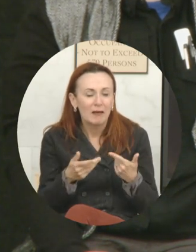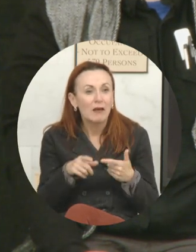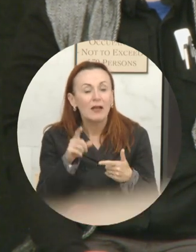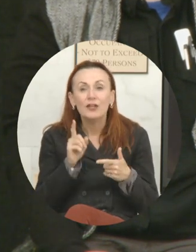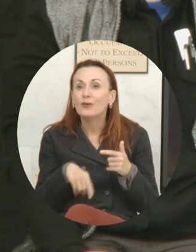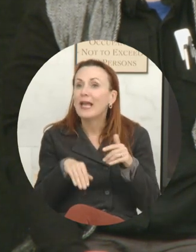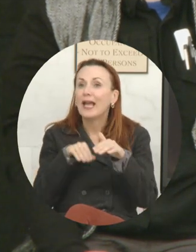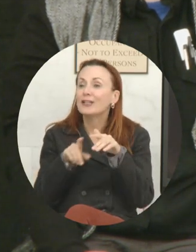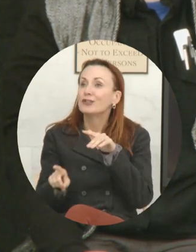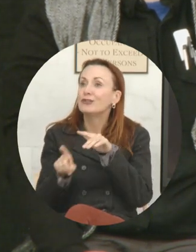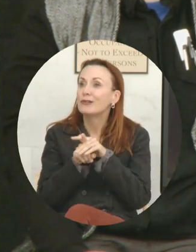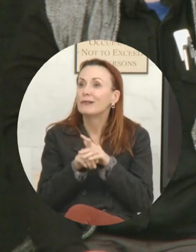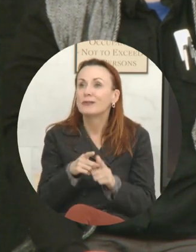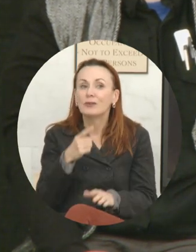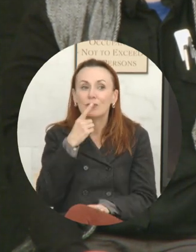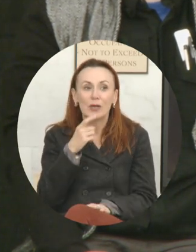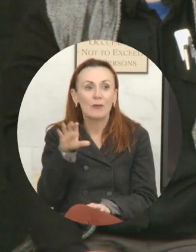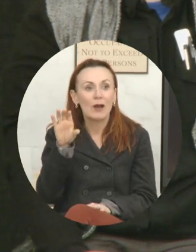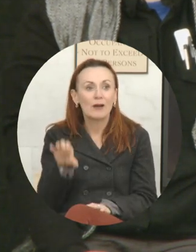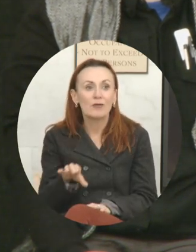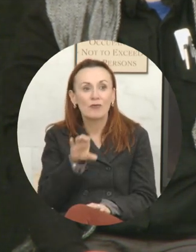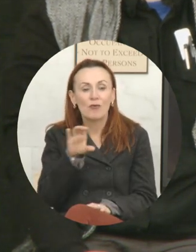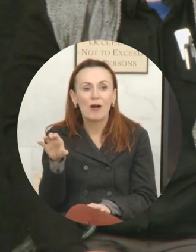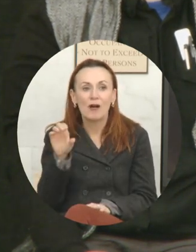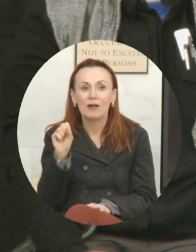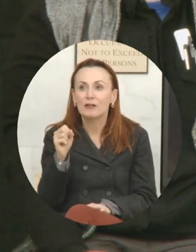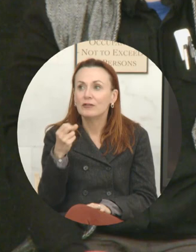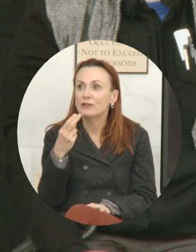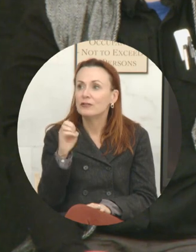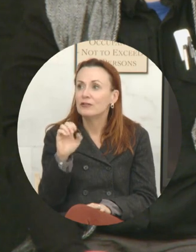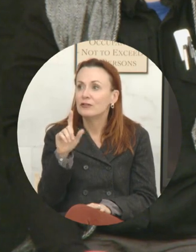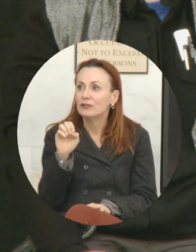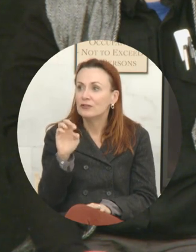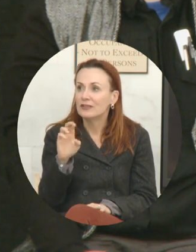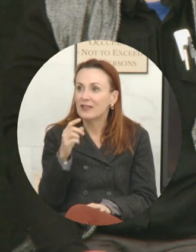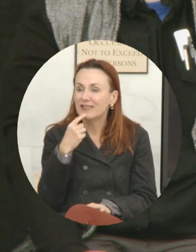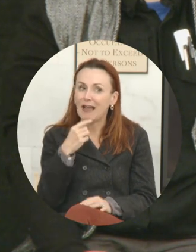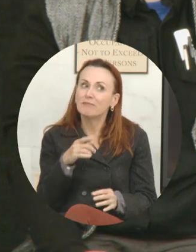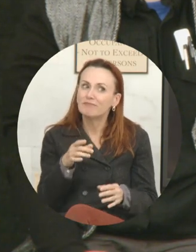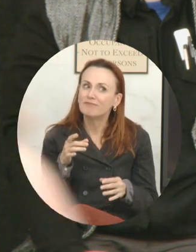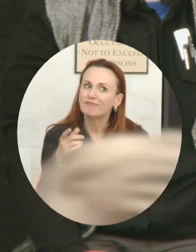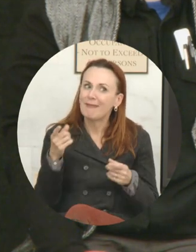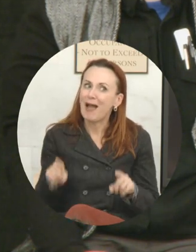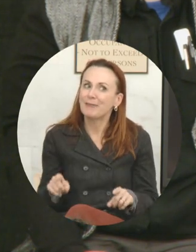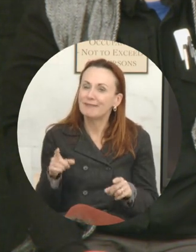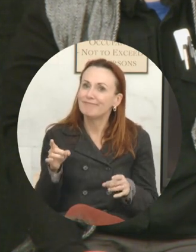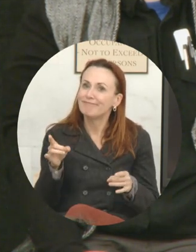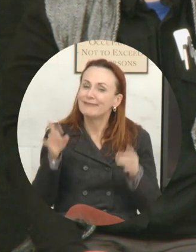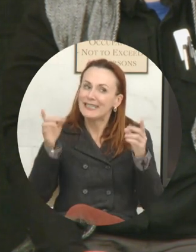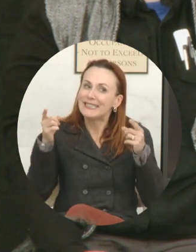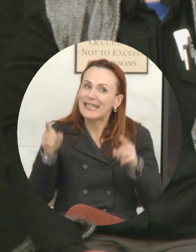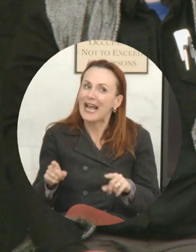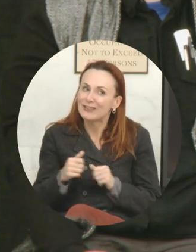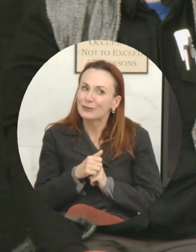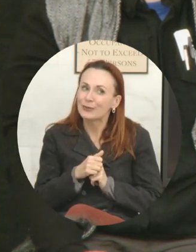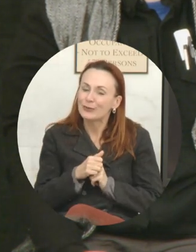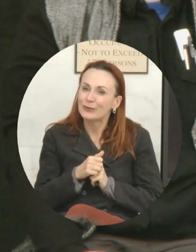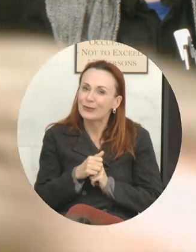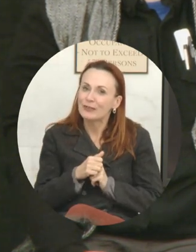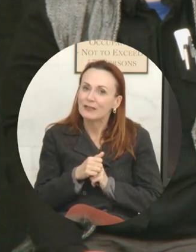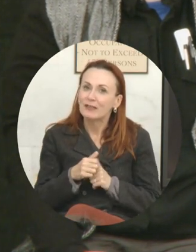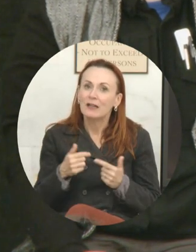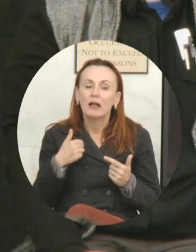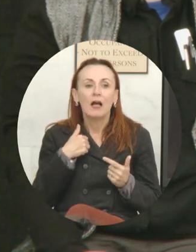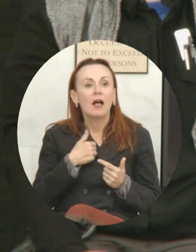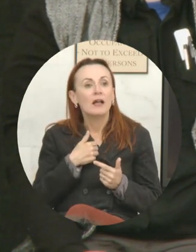Cross shelter and say, hey, it's a disaster, so, you know, look, sorry, it's on the second floor of an